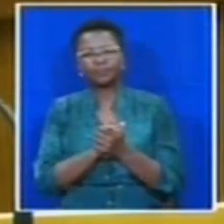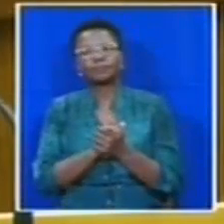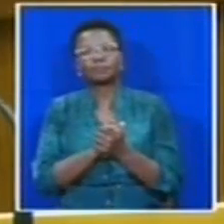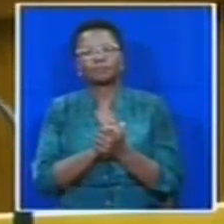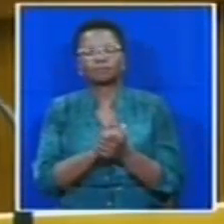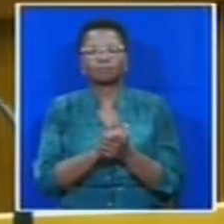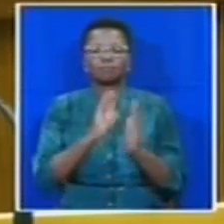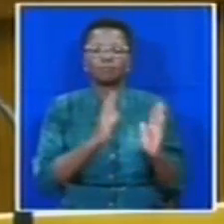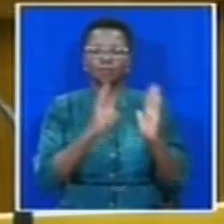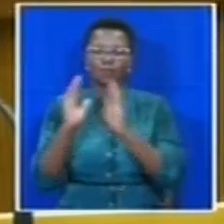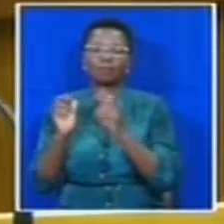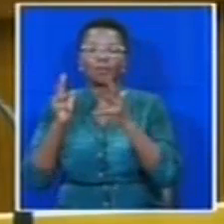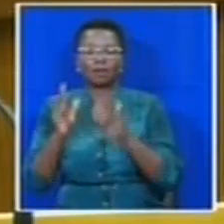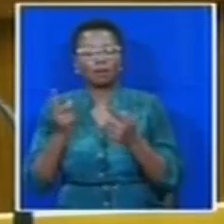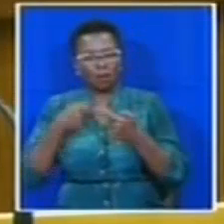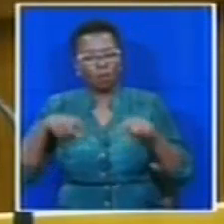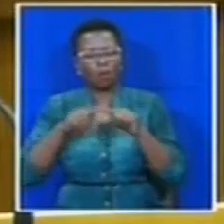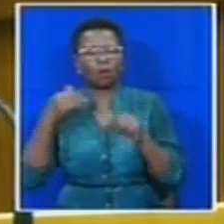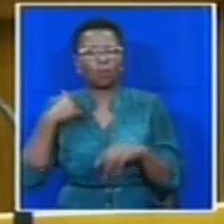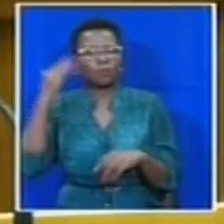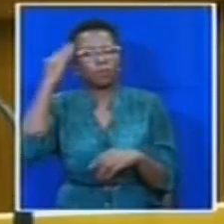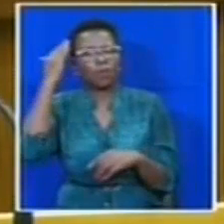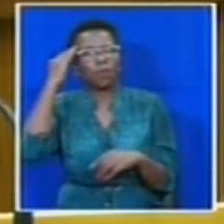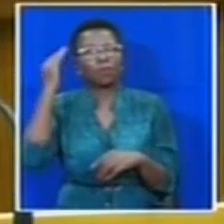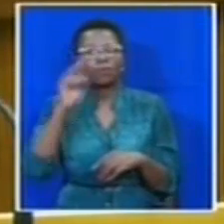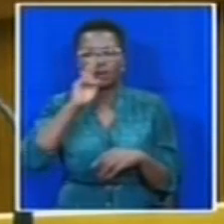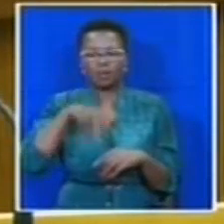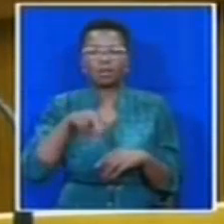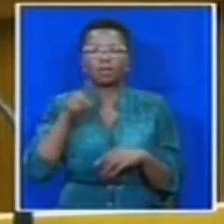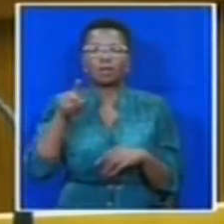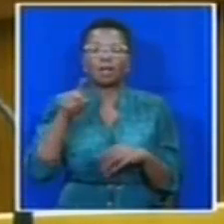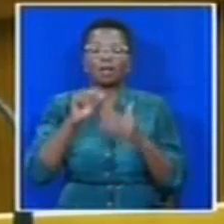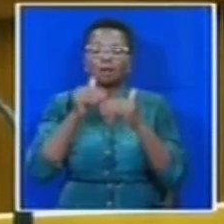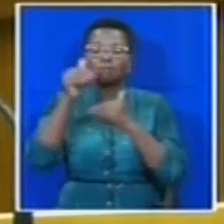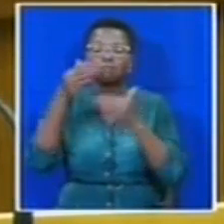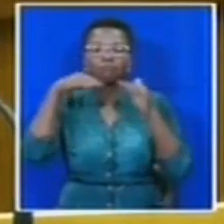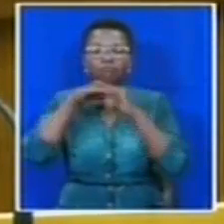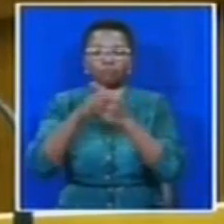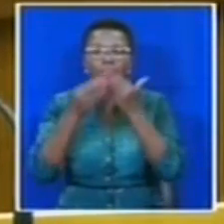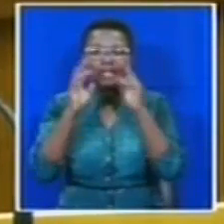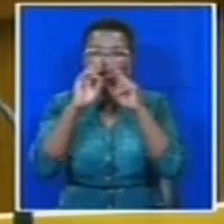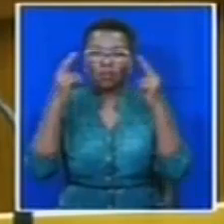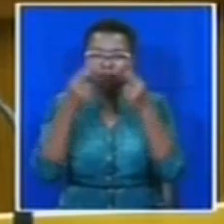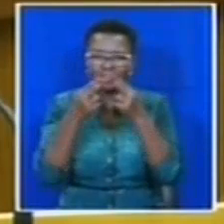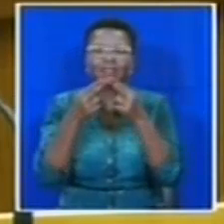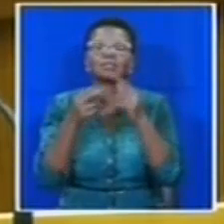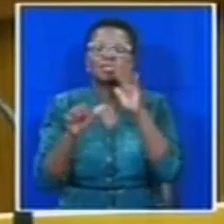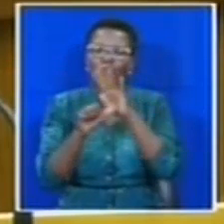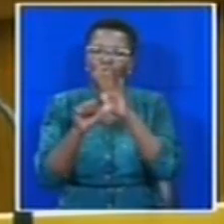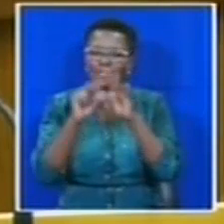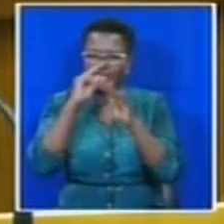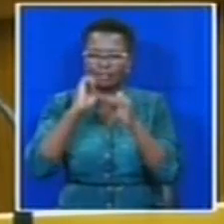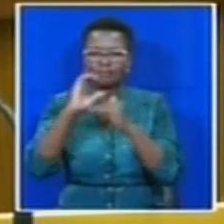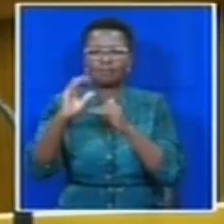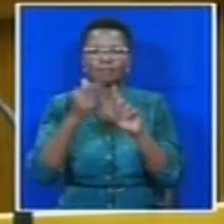We are especially mindful of the need to expand access to post-school education and opportunities, as both my colleagues,